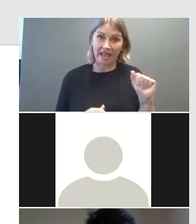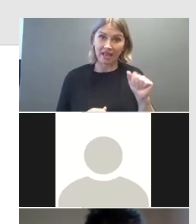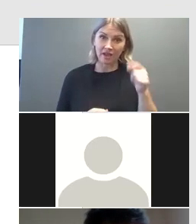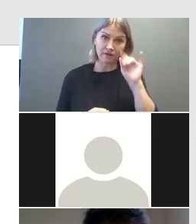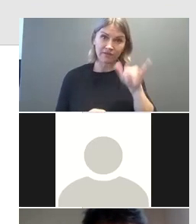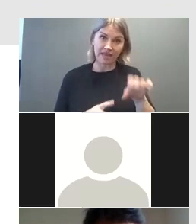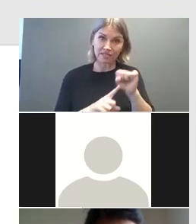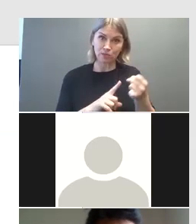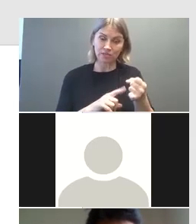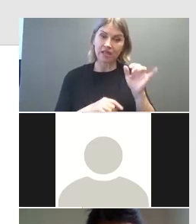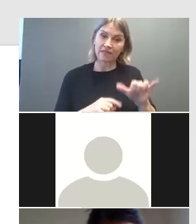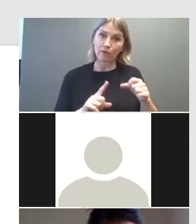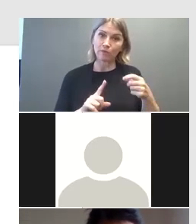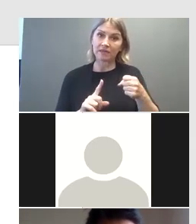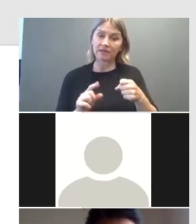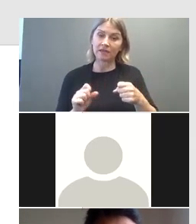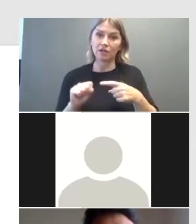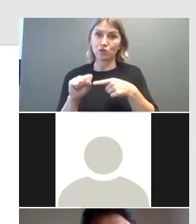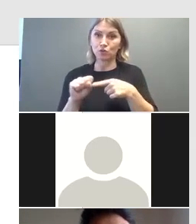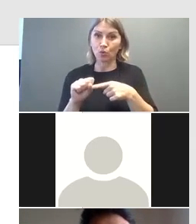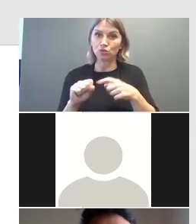A is going to be the source, or